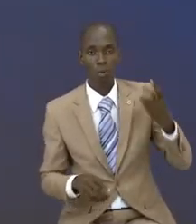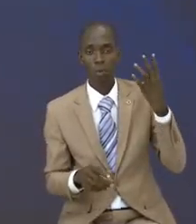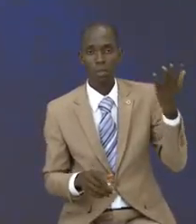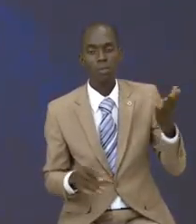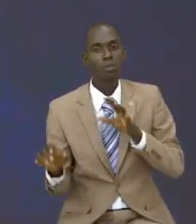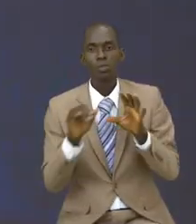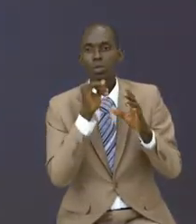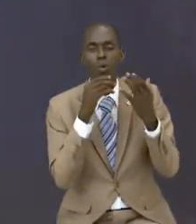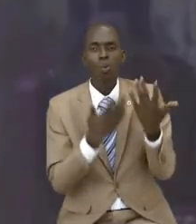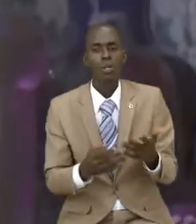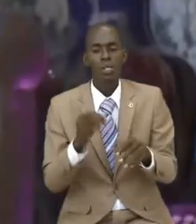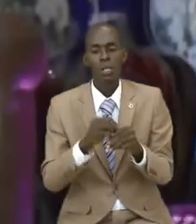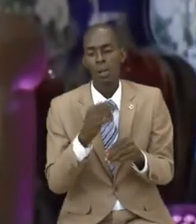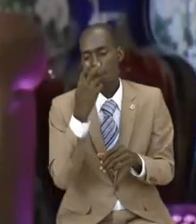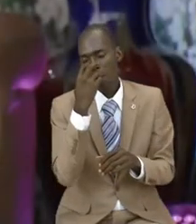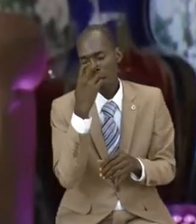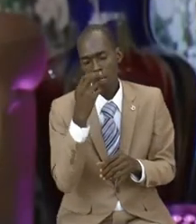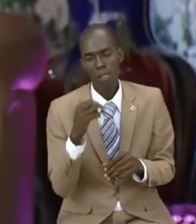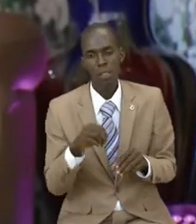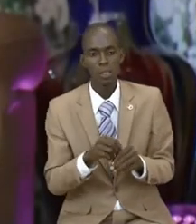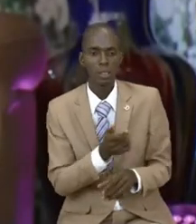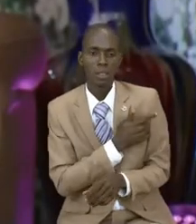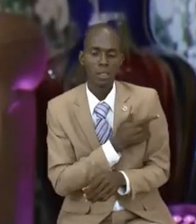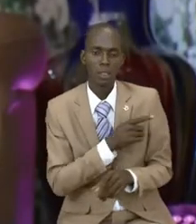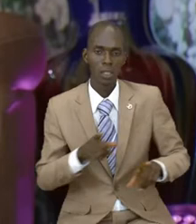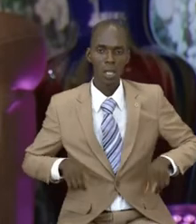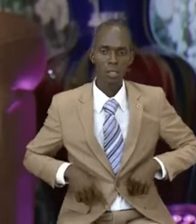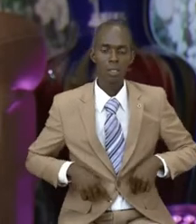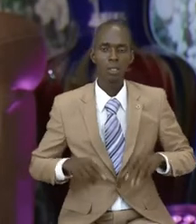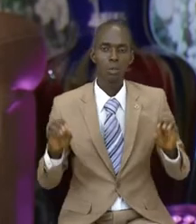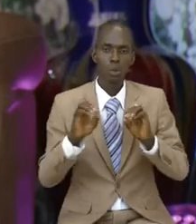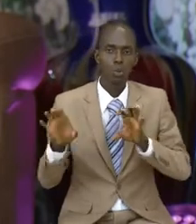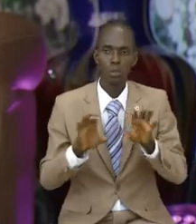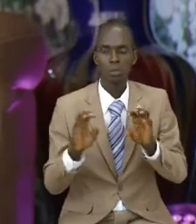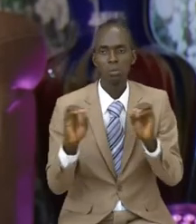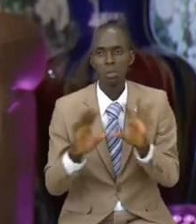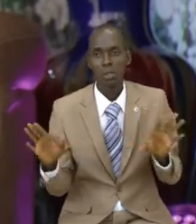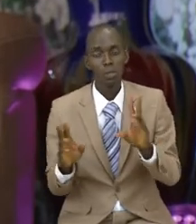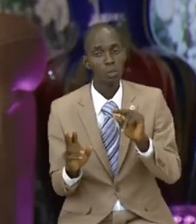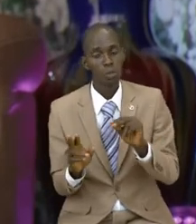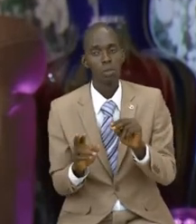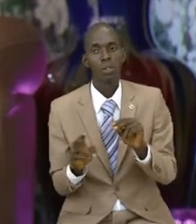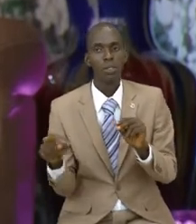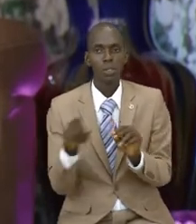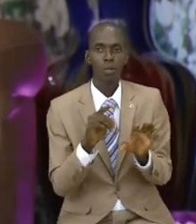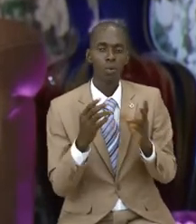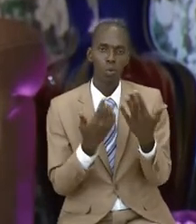blindness. They were making use of every day as they waited. Wait,